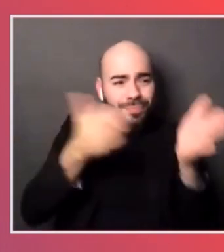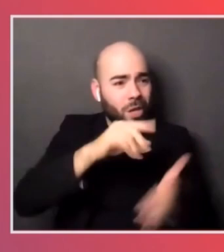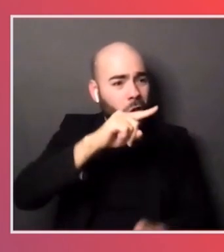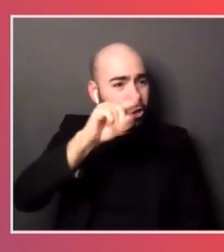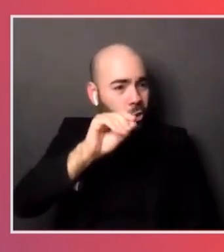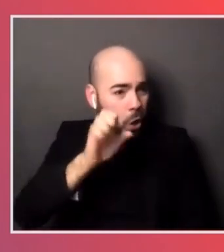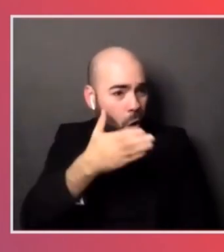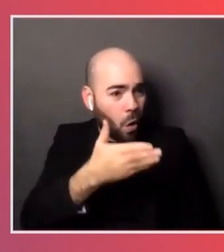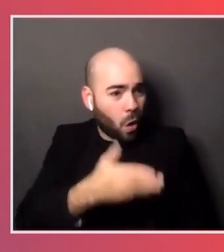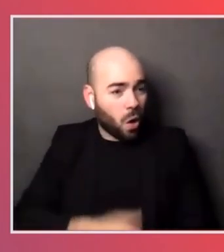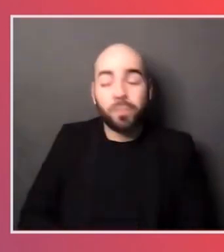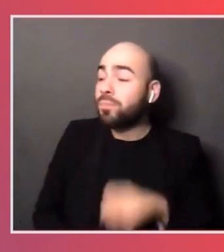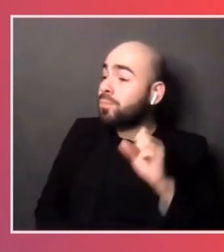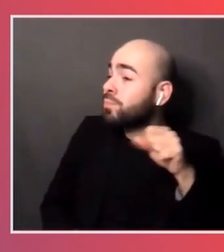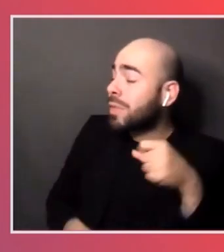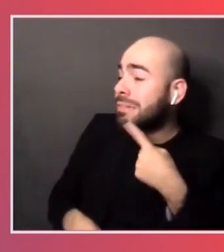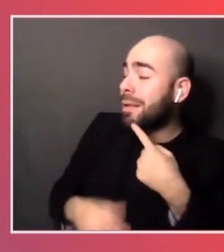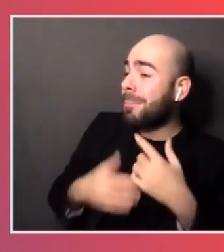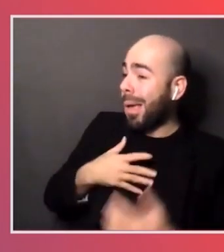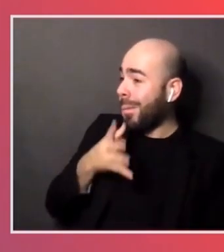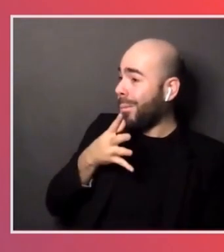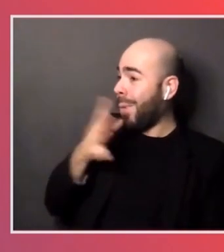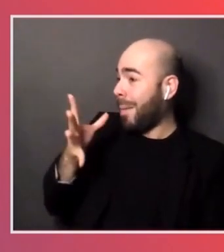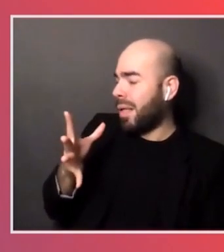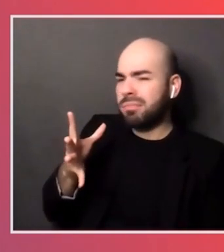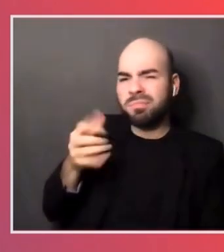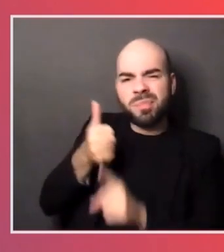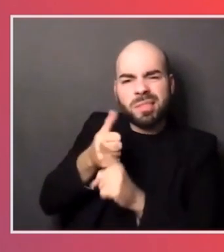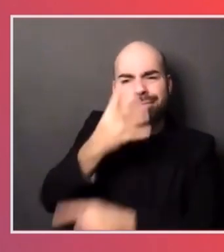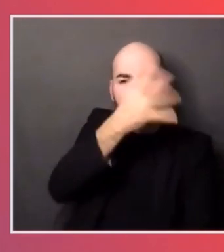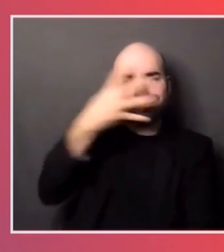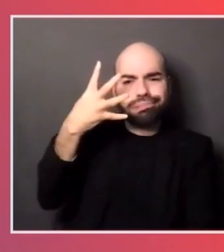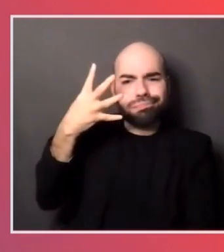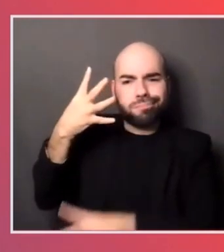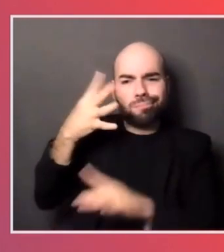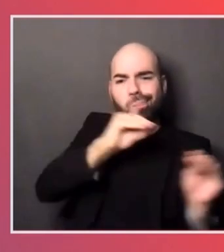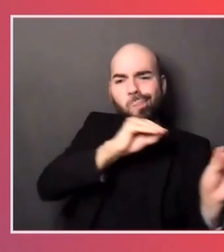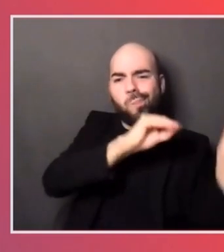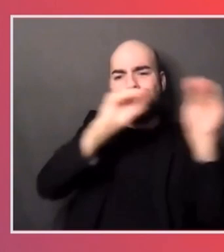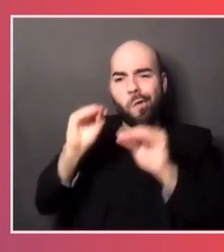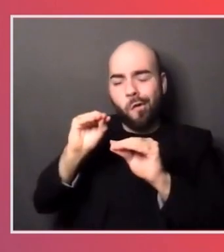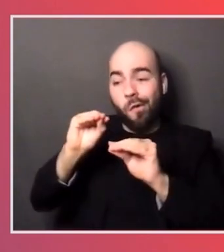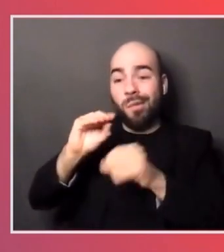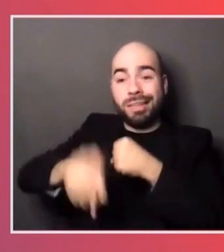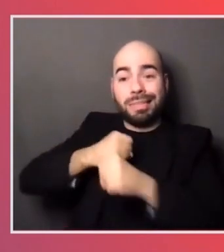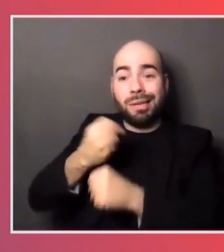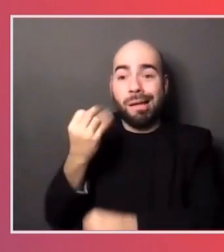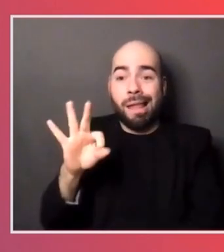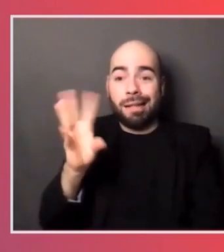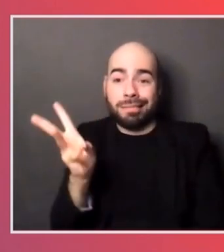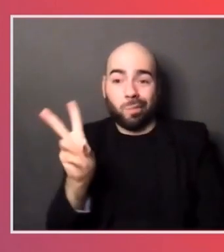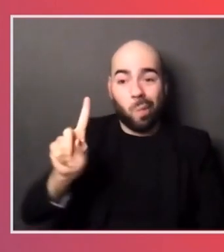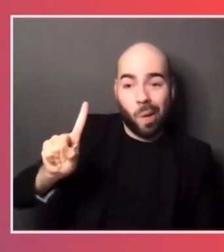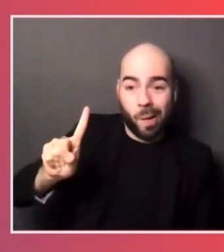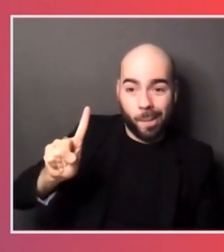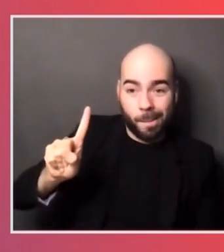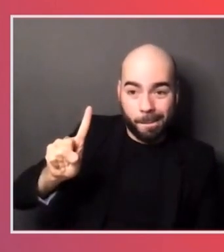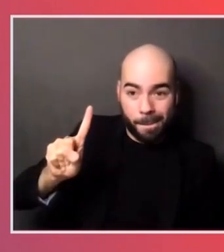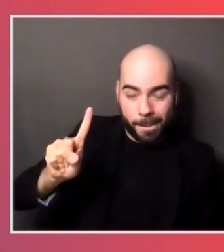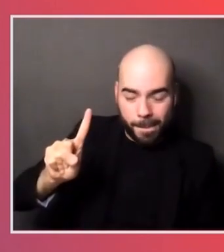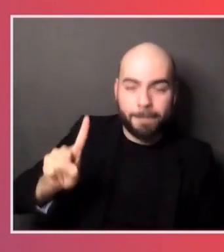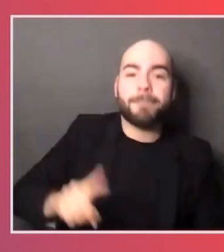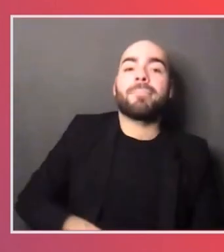an immigrant, she came here in 1961, and it was the year that the dictator Trujillo was assassinated in